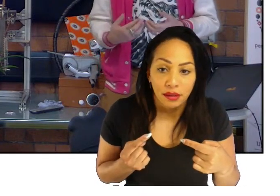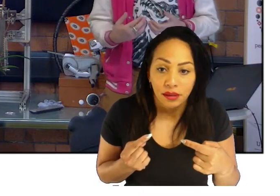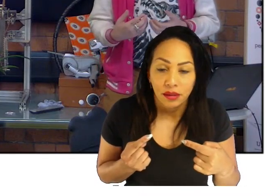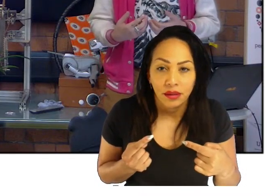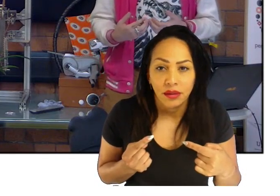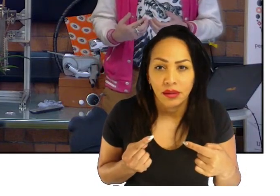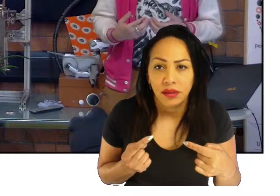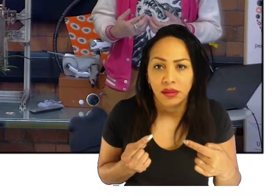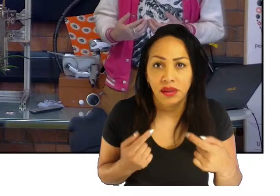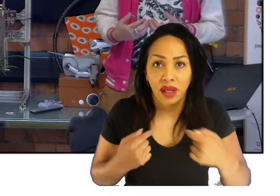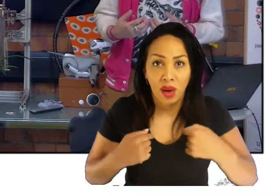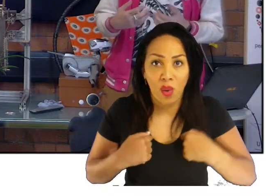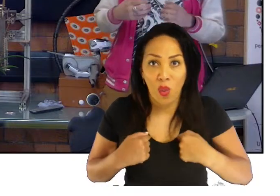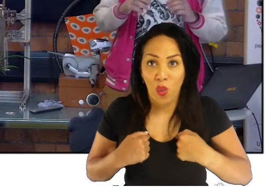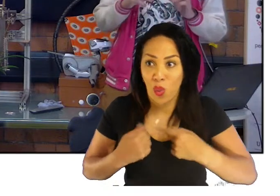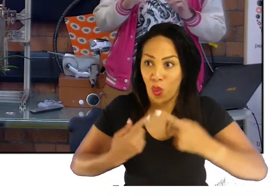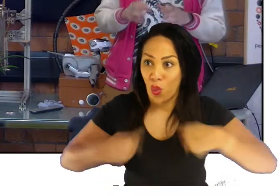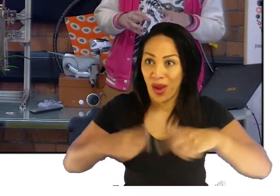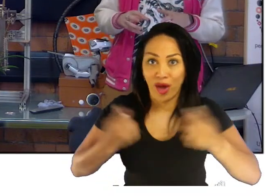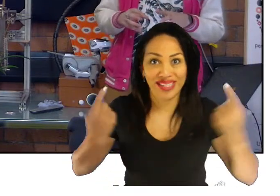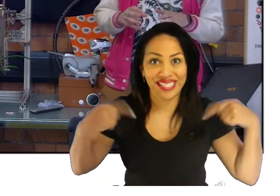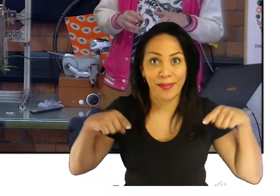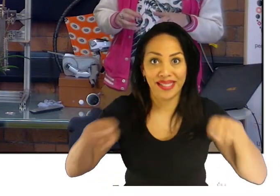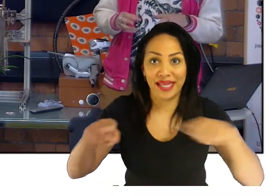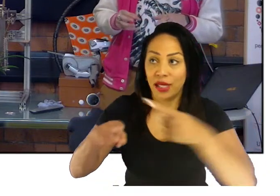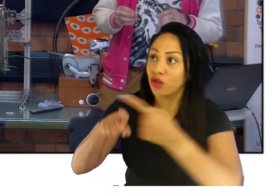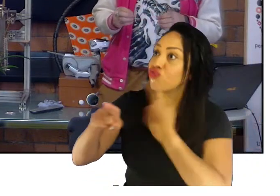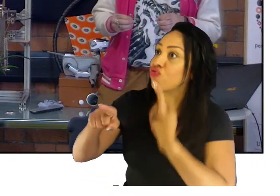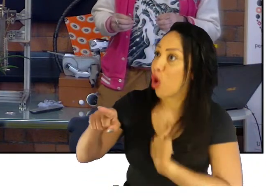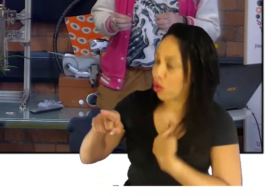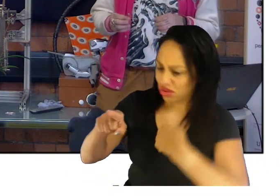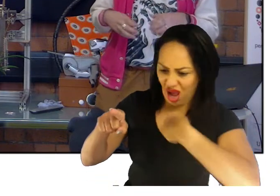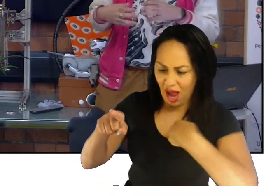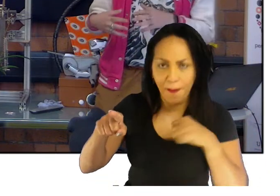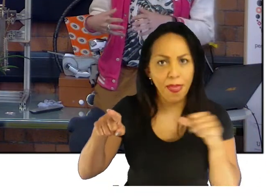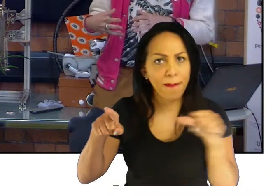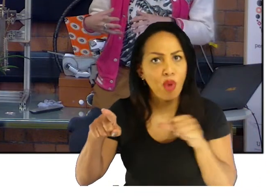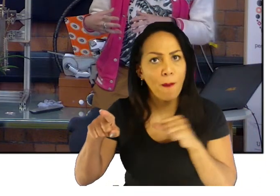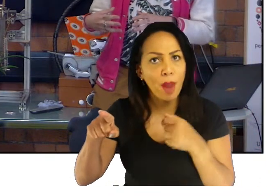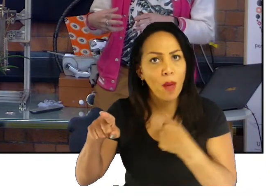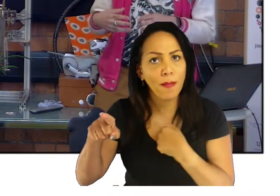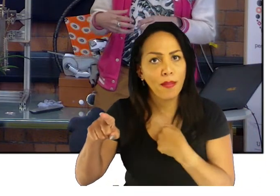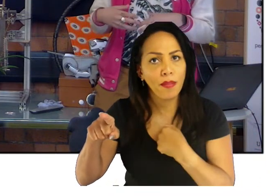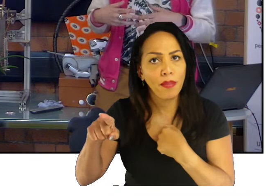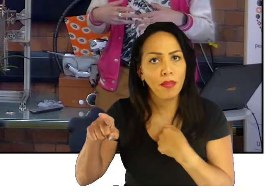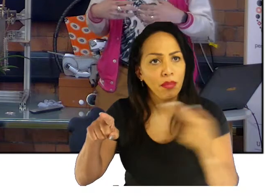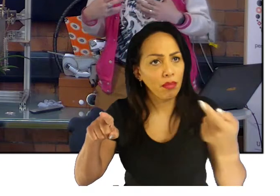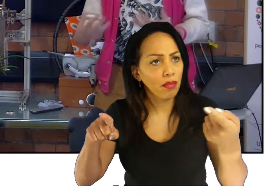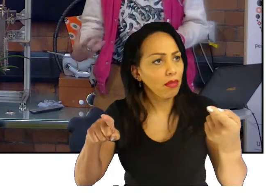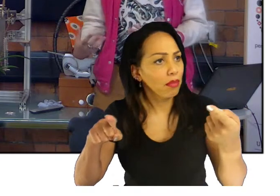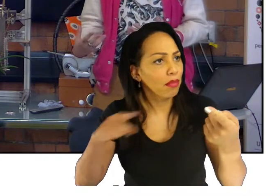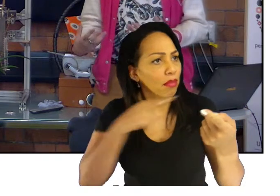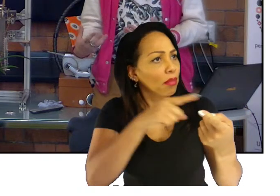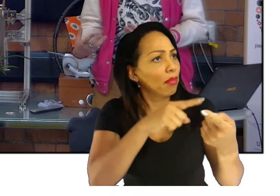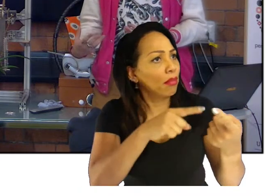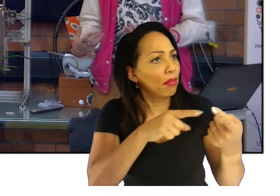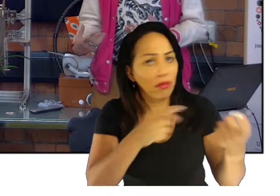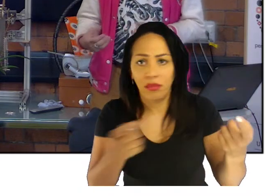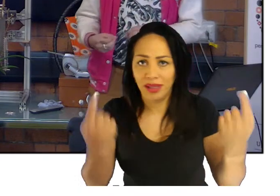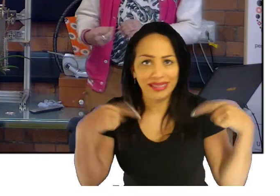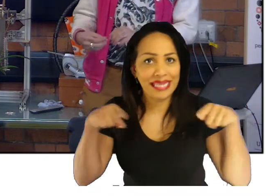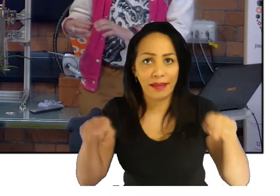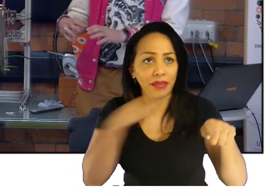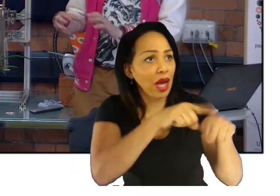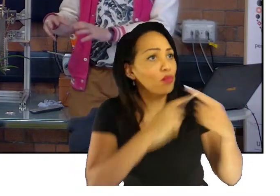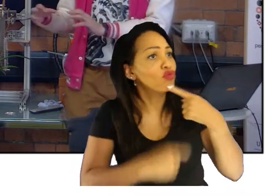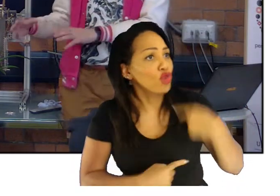simultaneously told that we are the problem, but also that we're not, and we need to stop saying that we are,